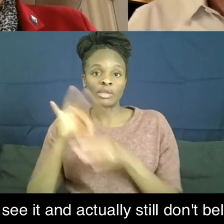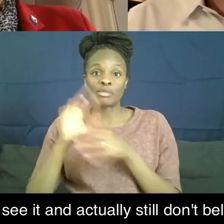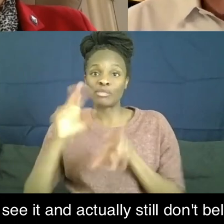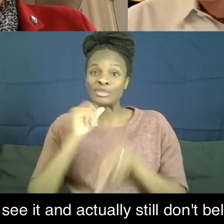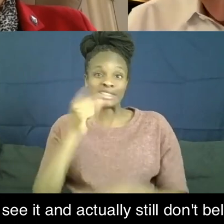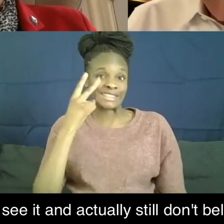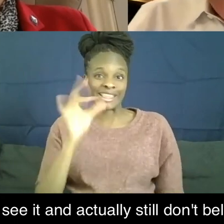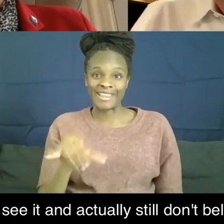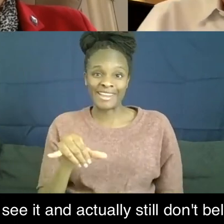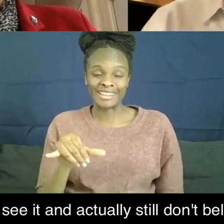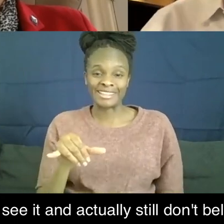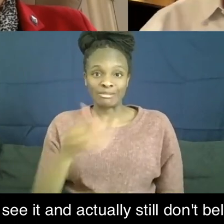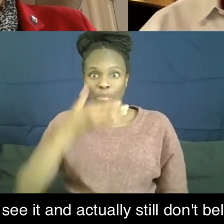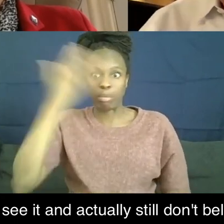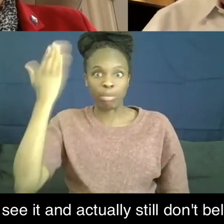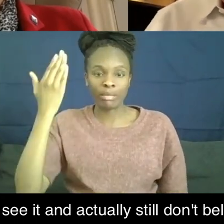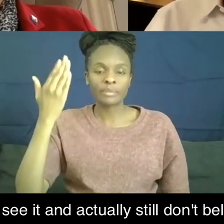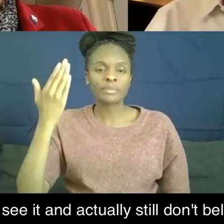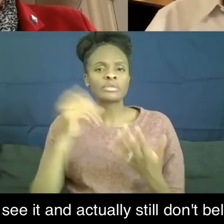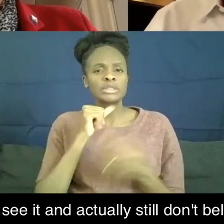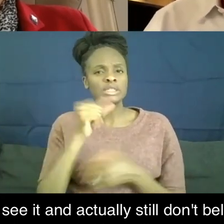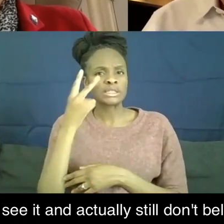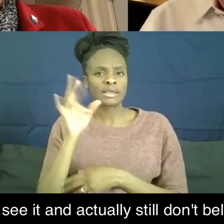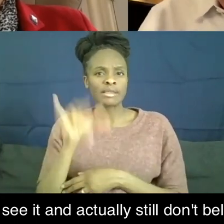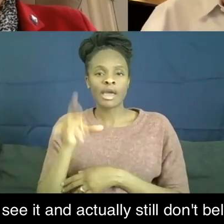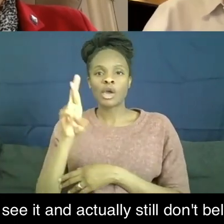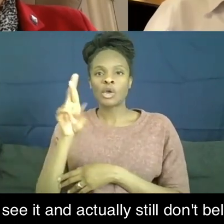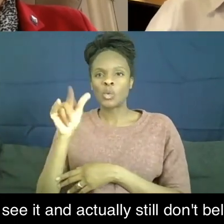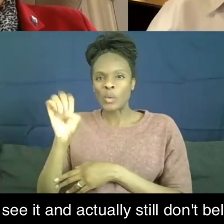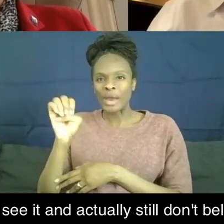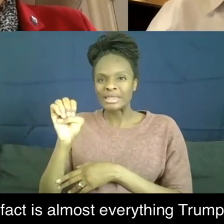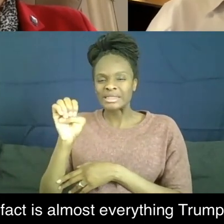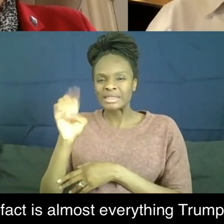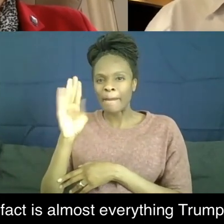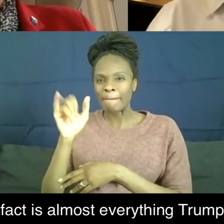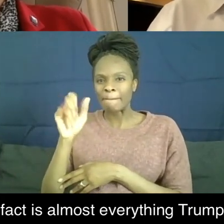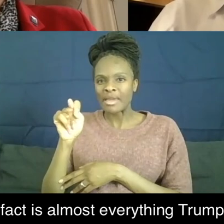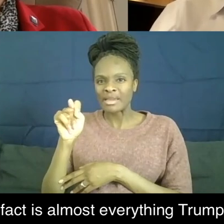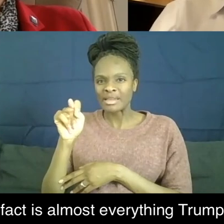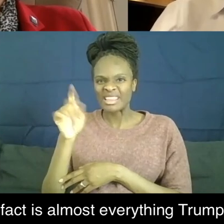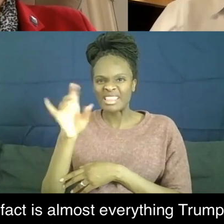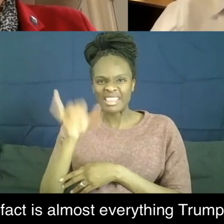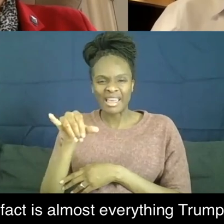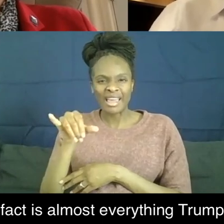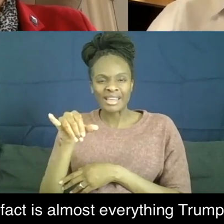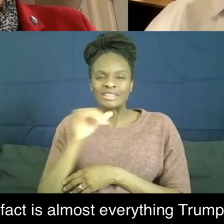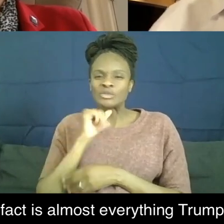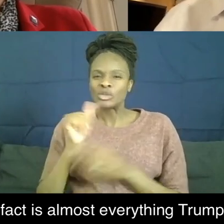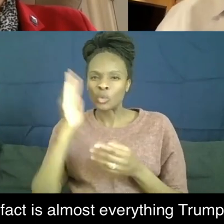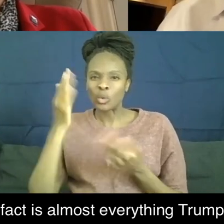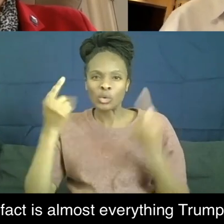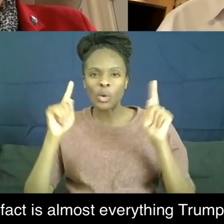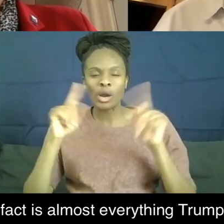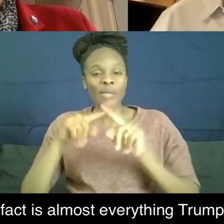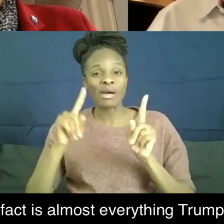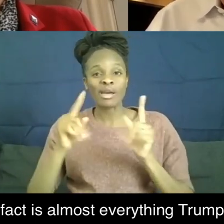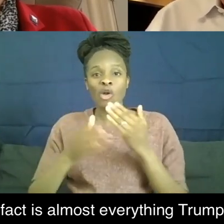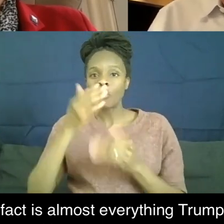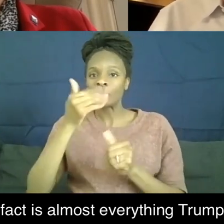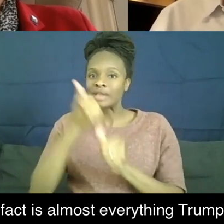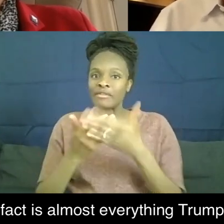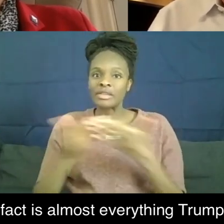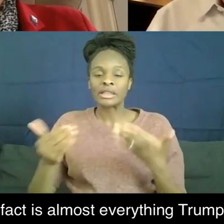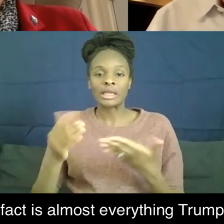don't believe that race baiting will work, but the, the fact is almost everything Trump has promoted,